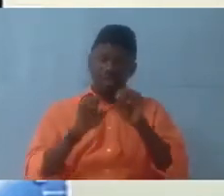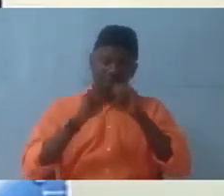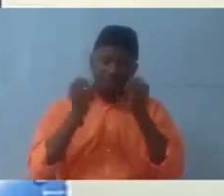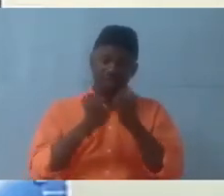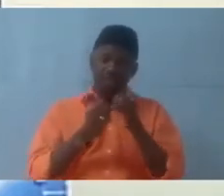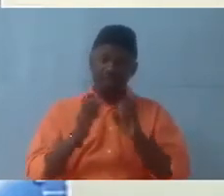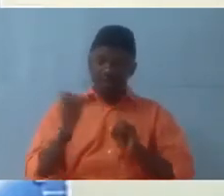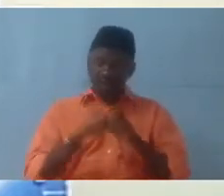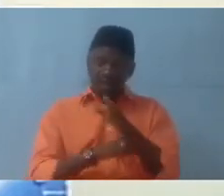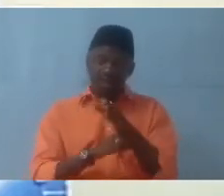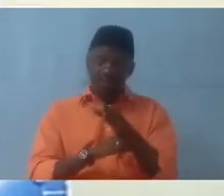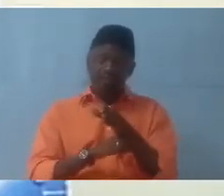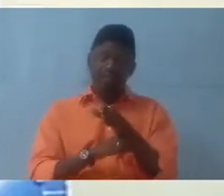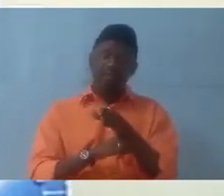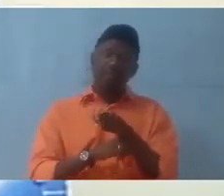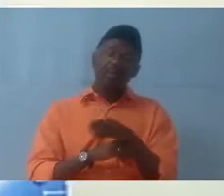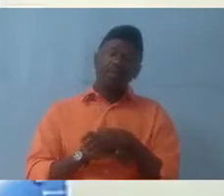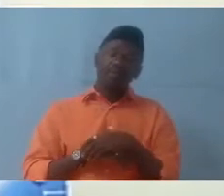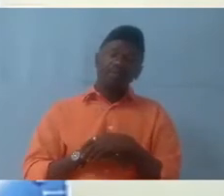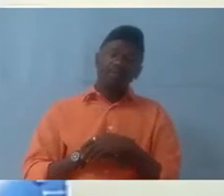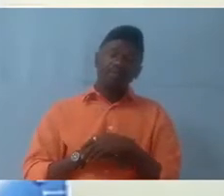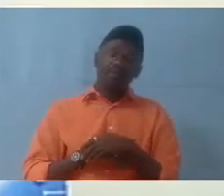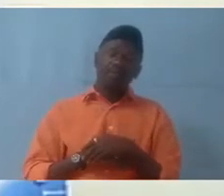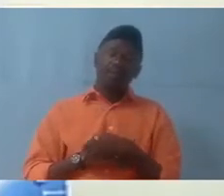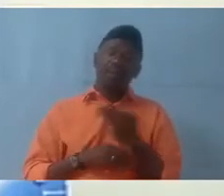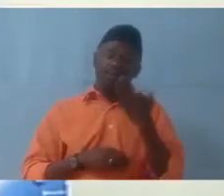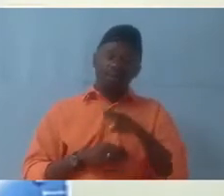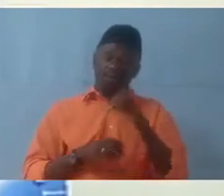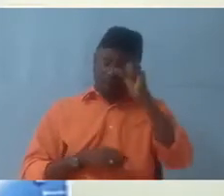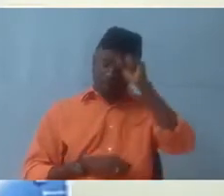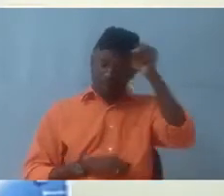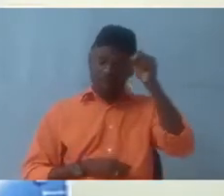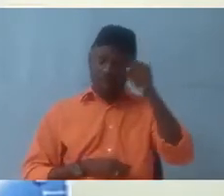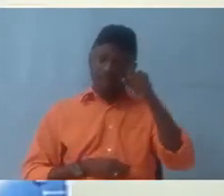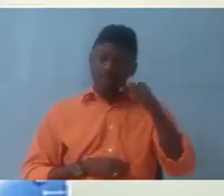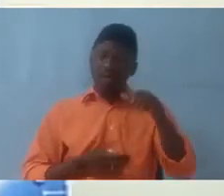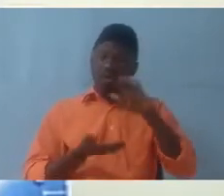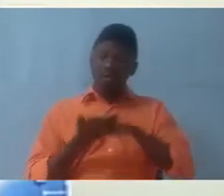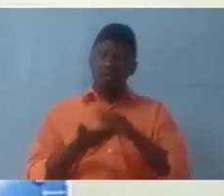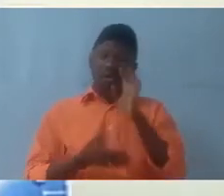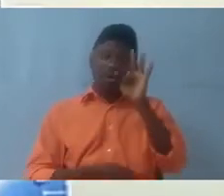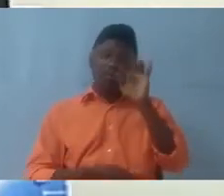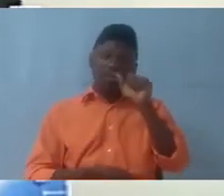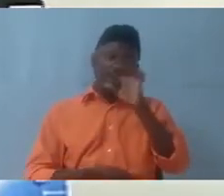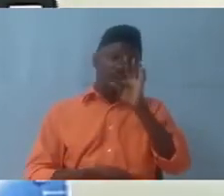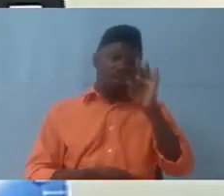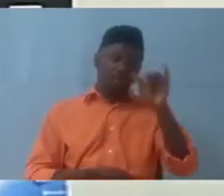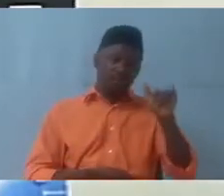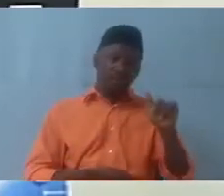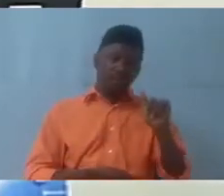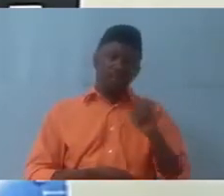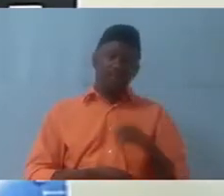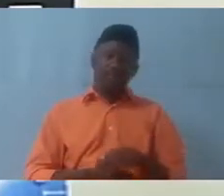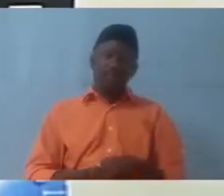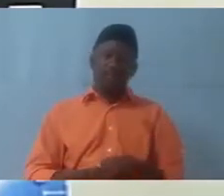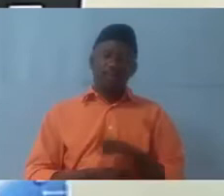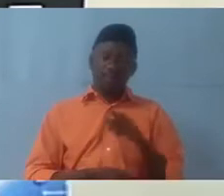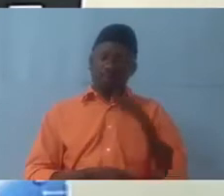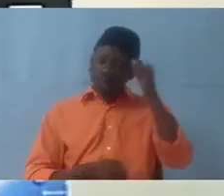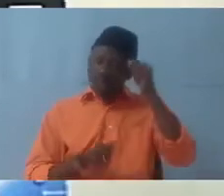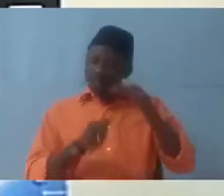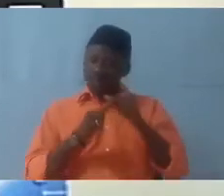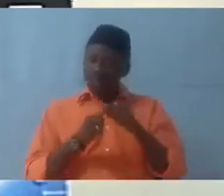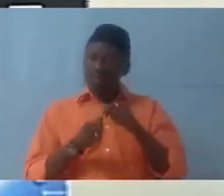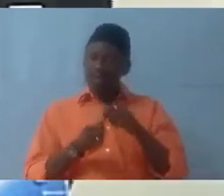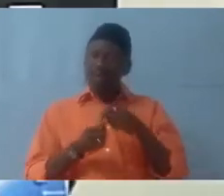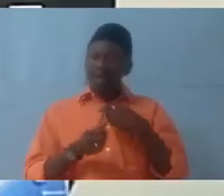Fati. Ci li nga xamne moy dogal bu joge ko ci president bu di gis ko di Fati. This I recall came out of a discussion I